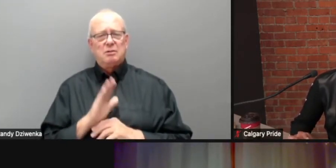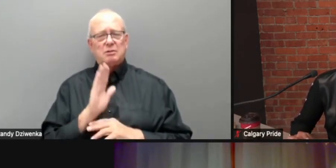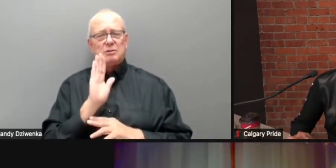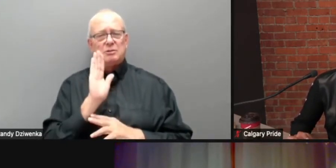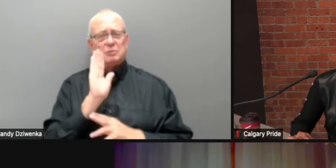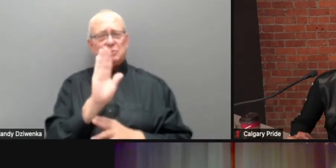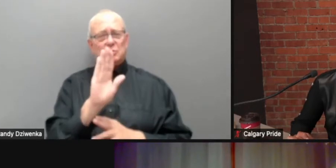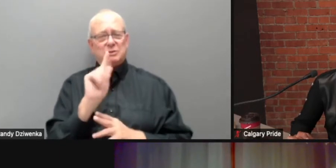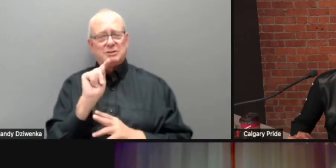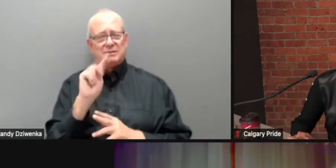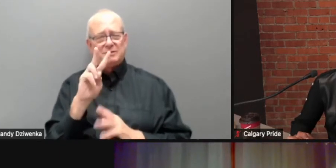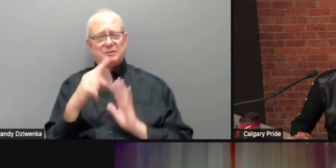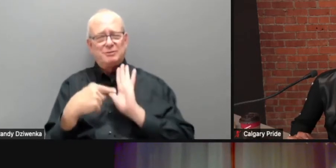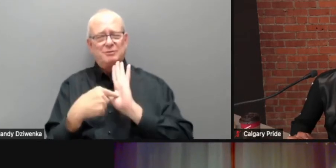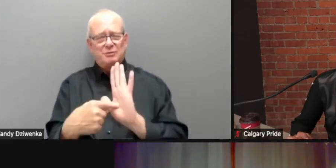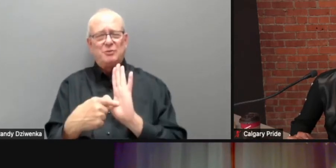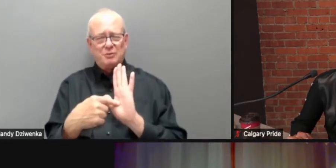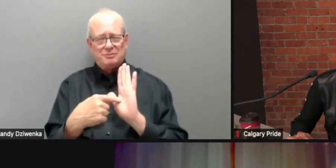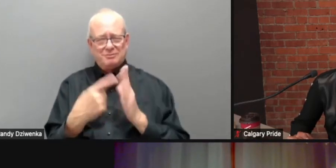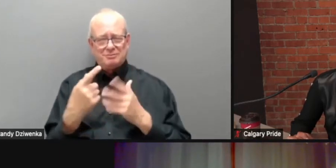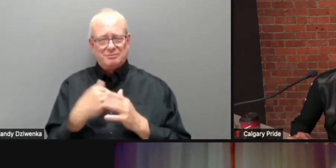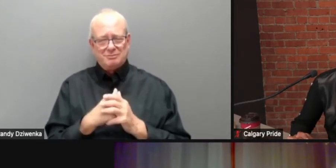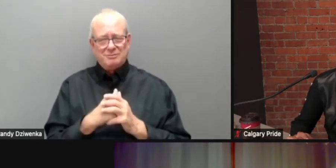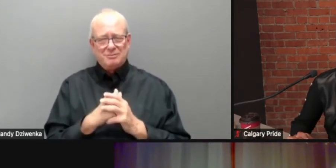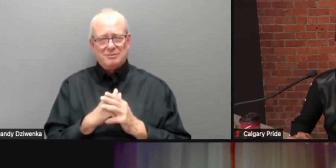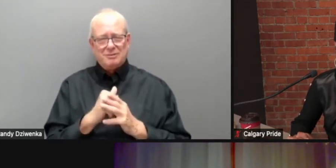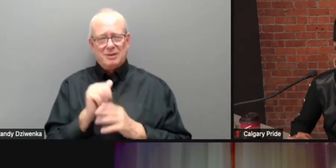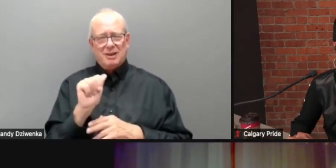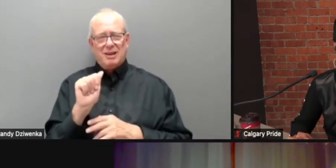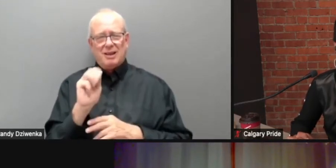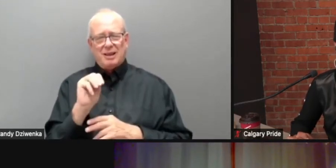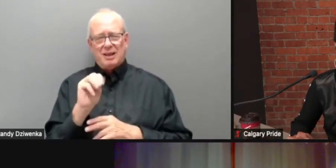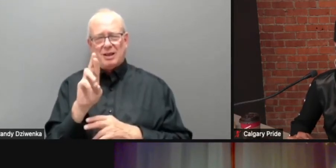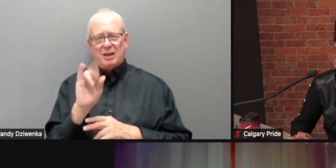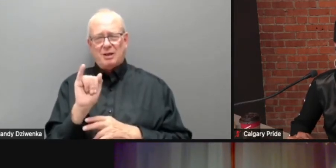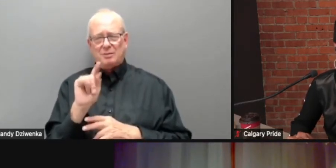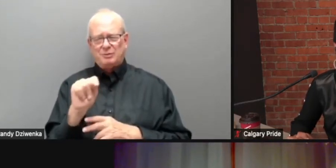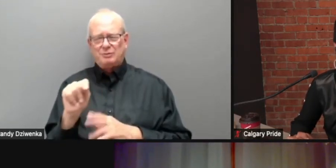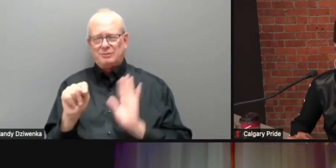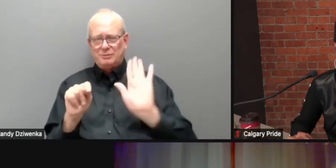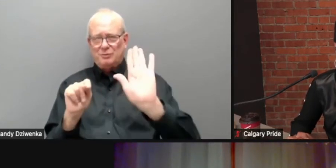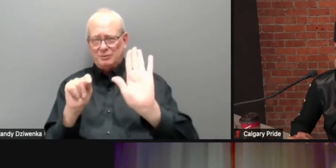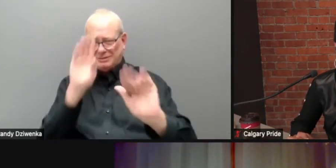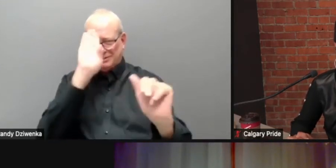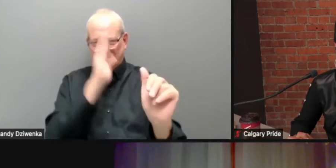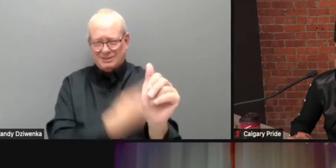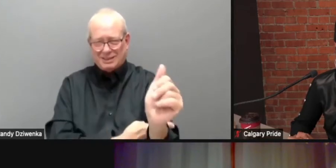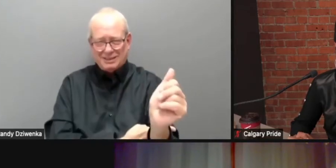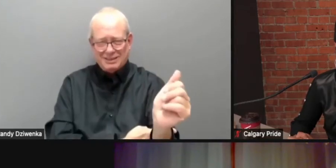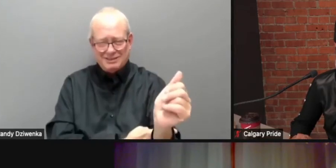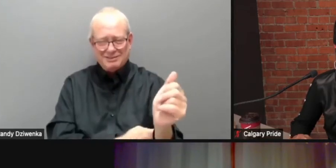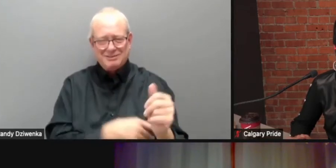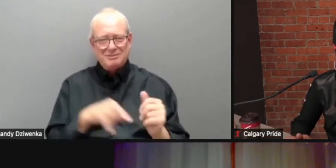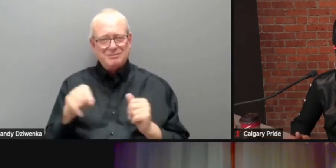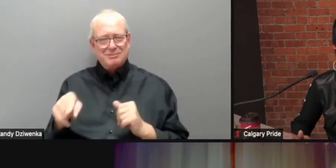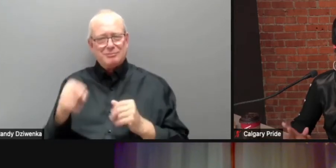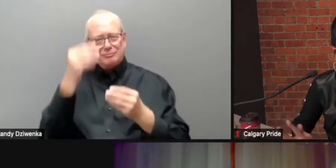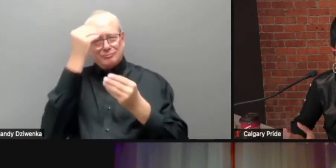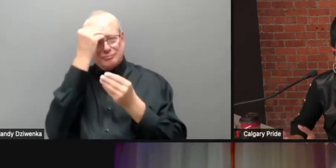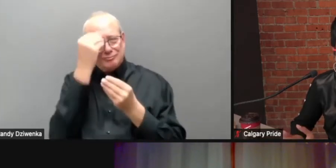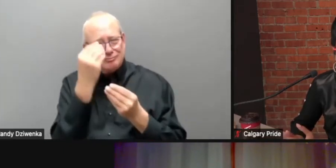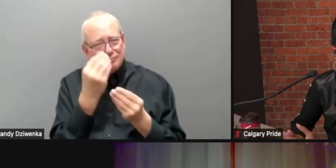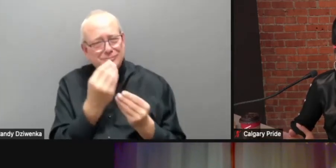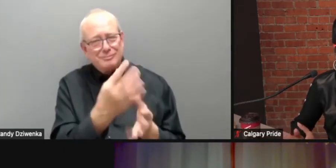Amrit's journey of sharing the news that he was gay with his Nanima, who is the grandmother who